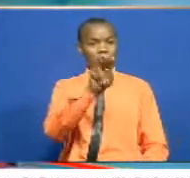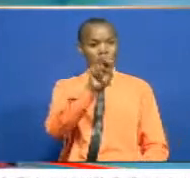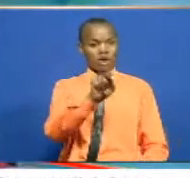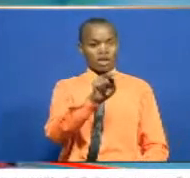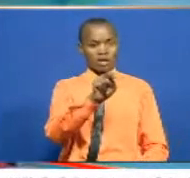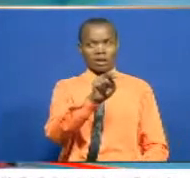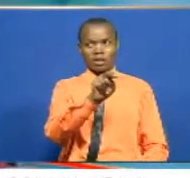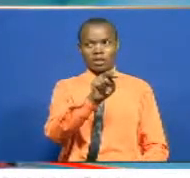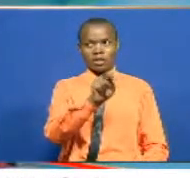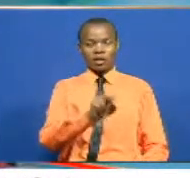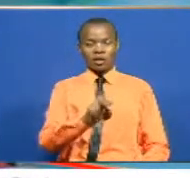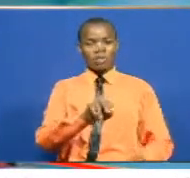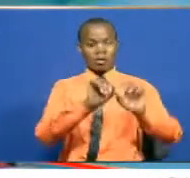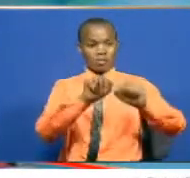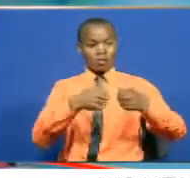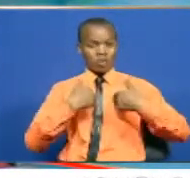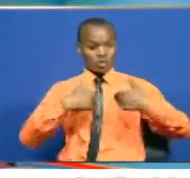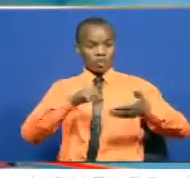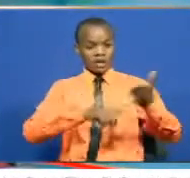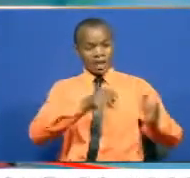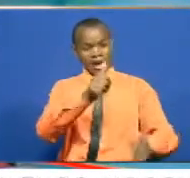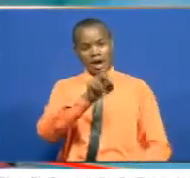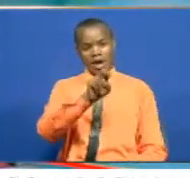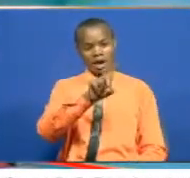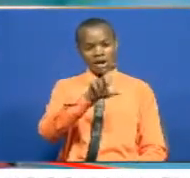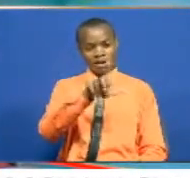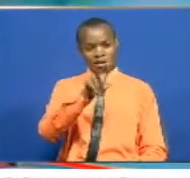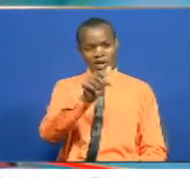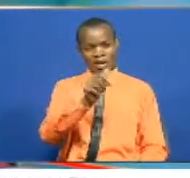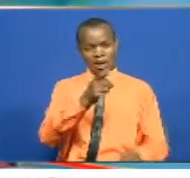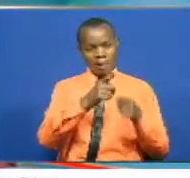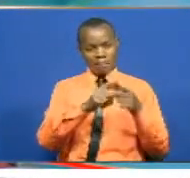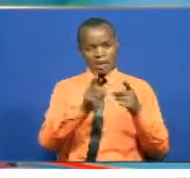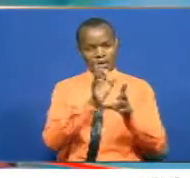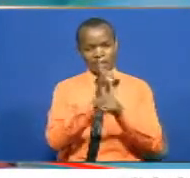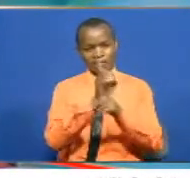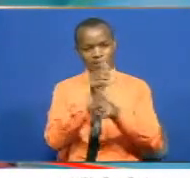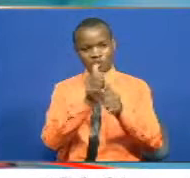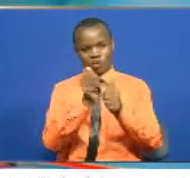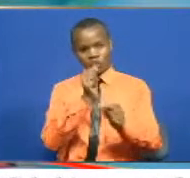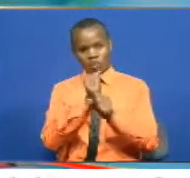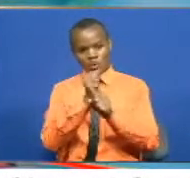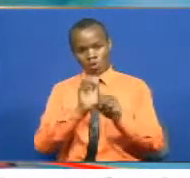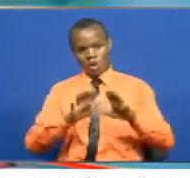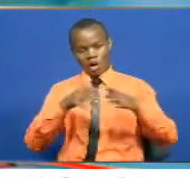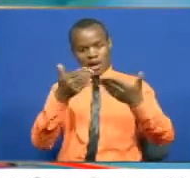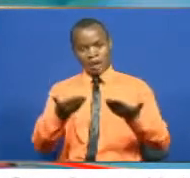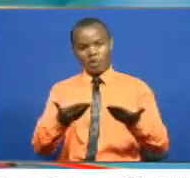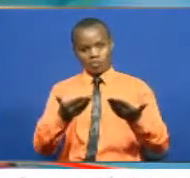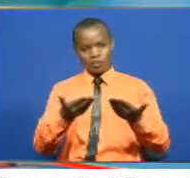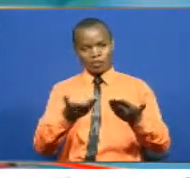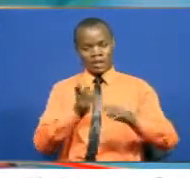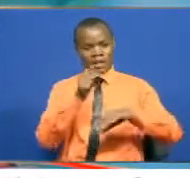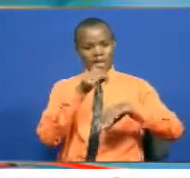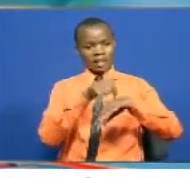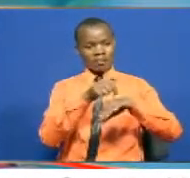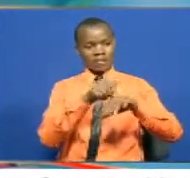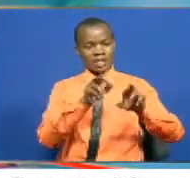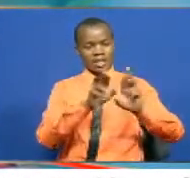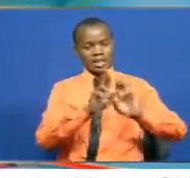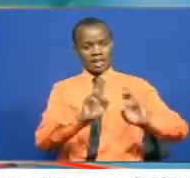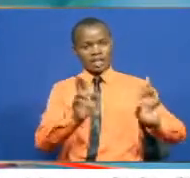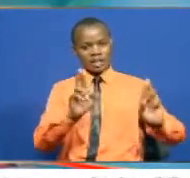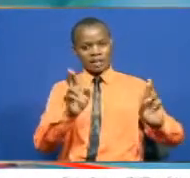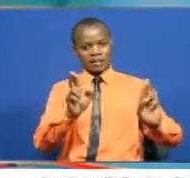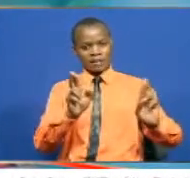have been Angola. But what's the difference with Senegal? How much work have they put in when it comes to, you know, preparing